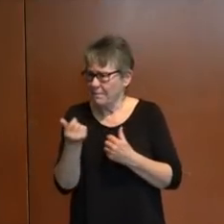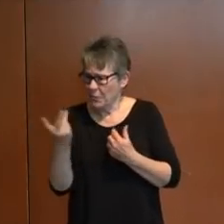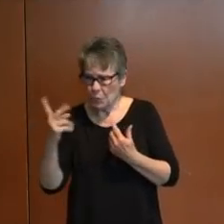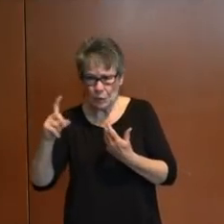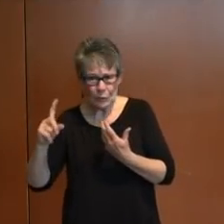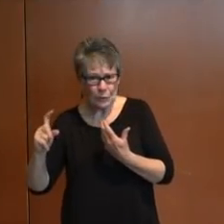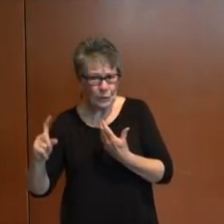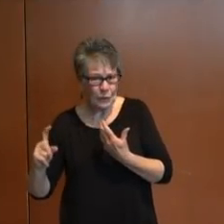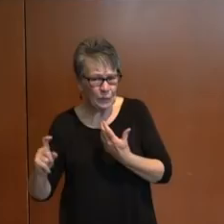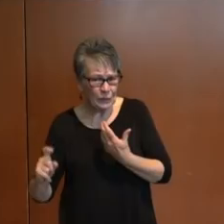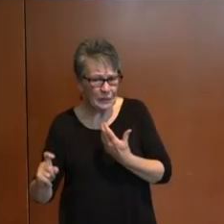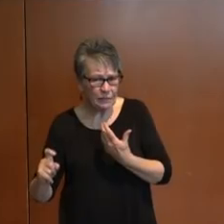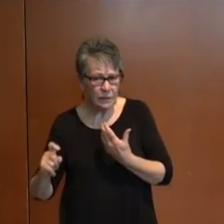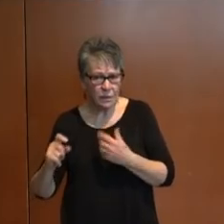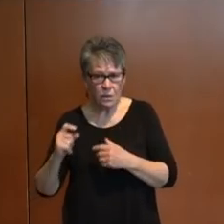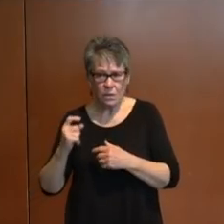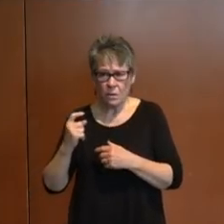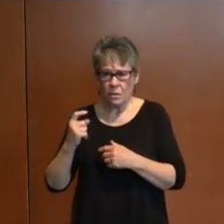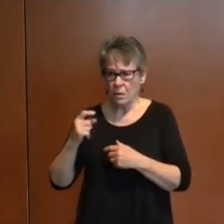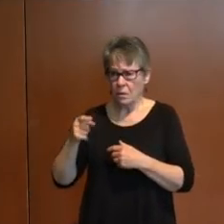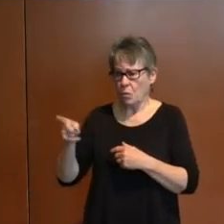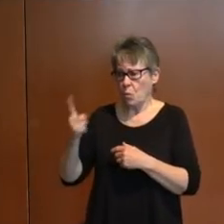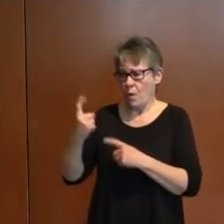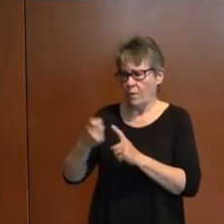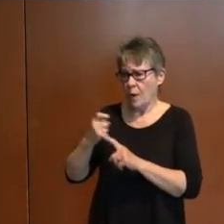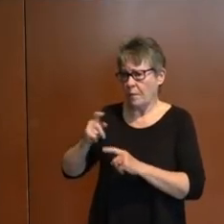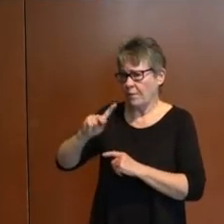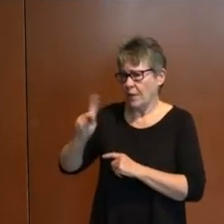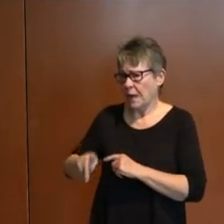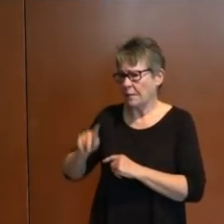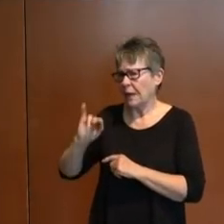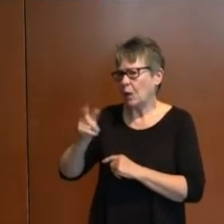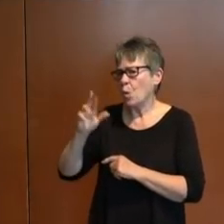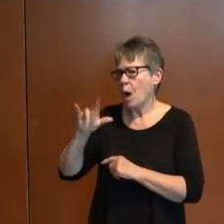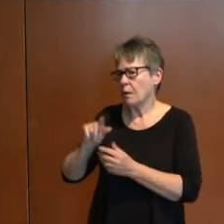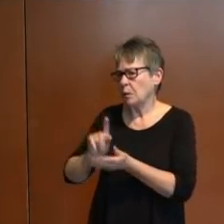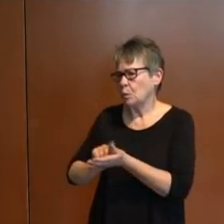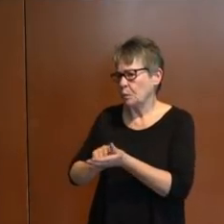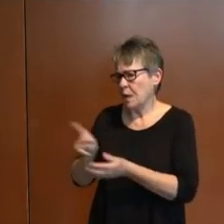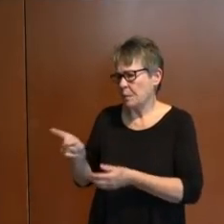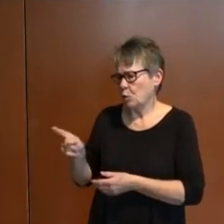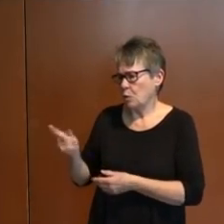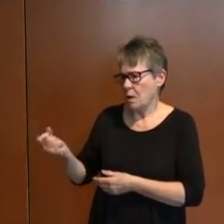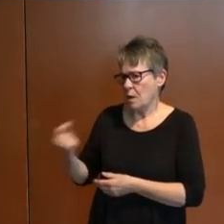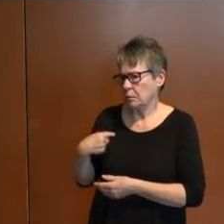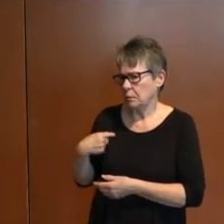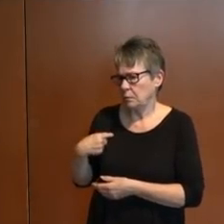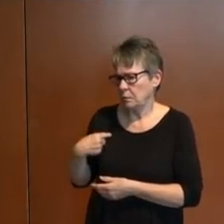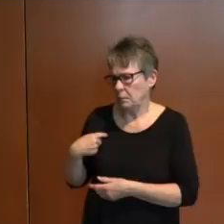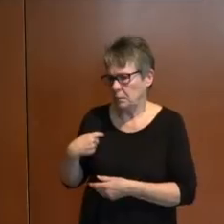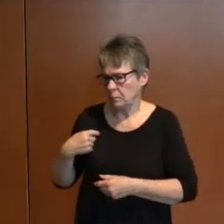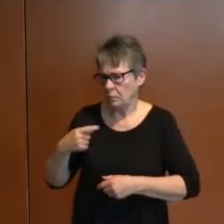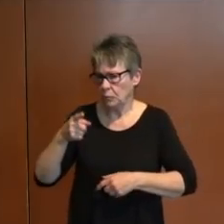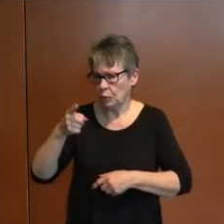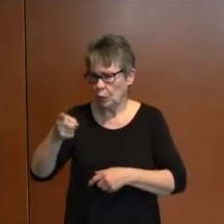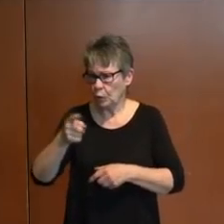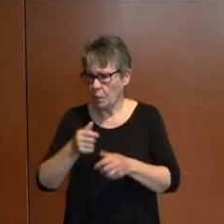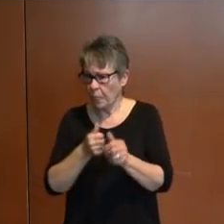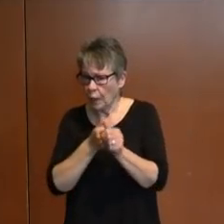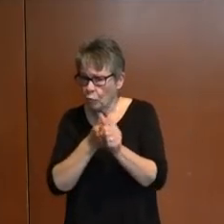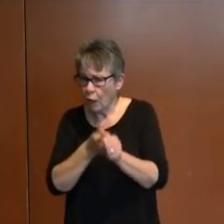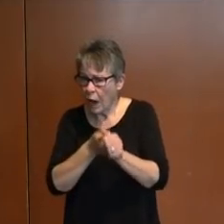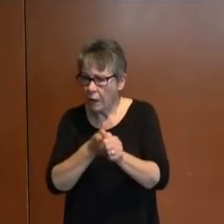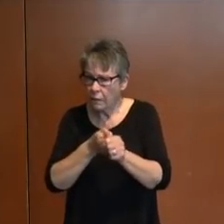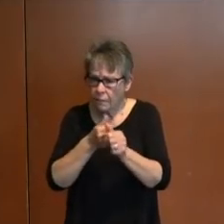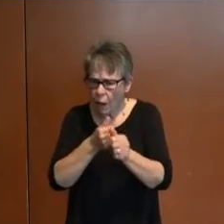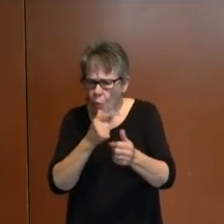Inquirer. What is the health department doing right now to track the numbers of nurses who are ill and hospitalized? And we're